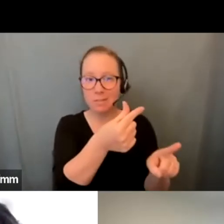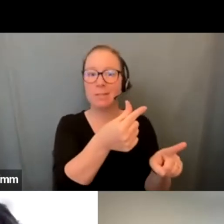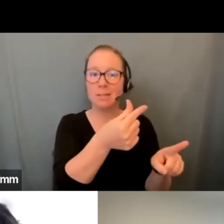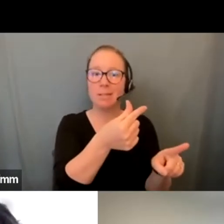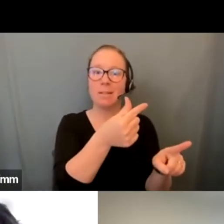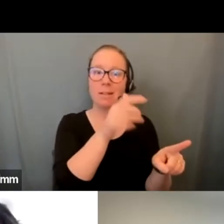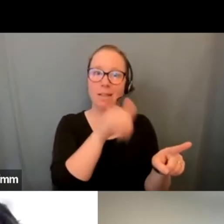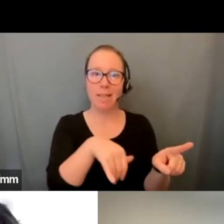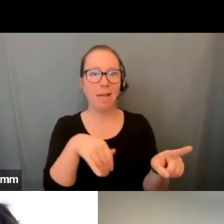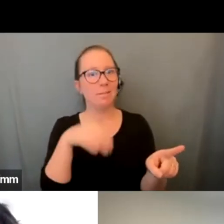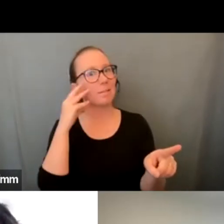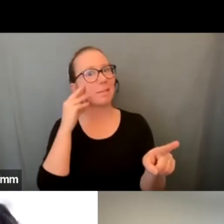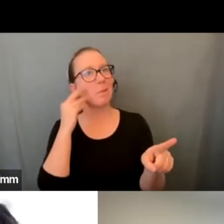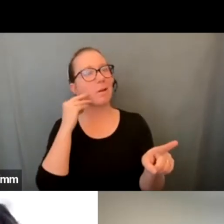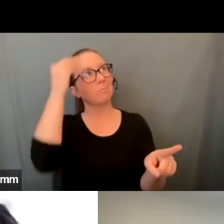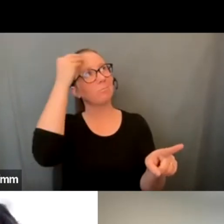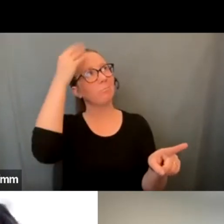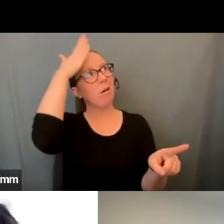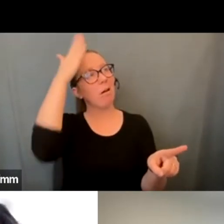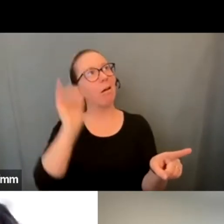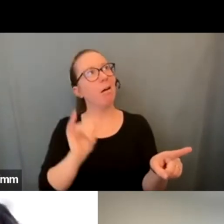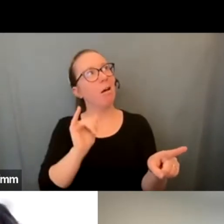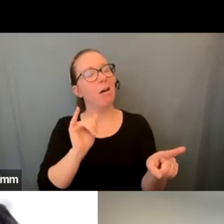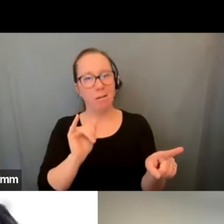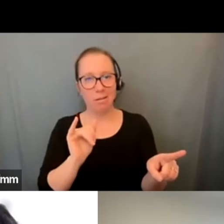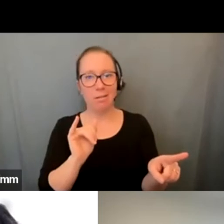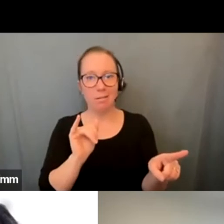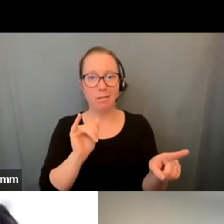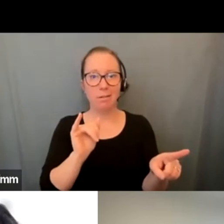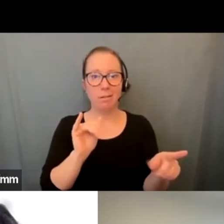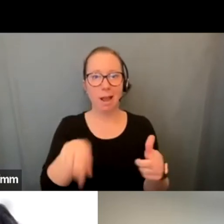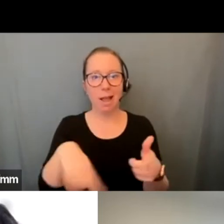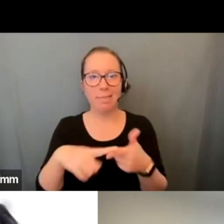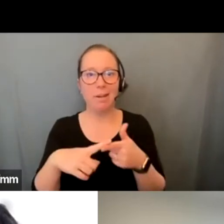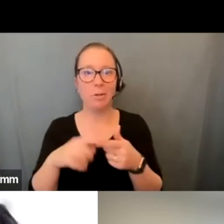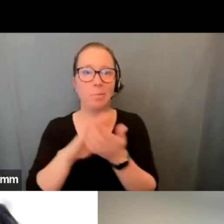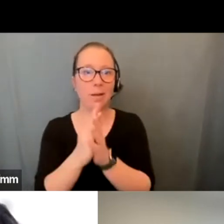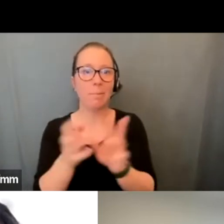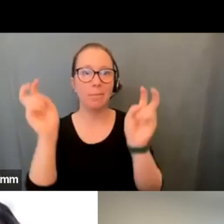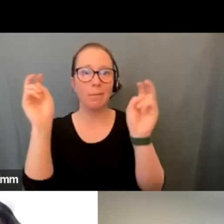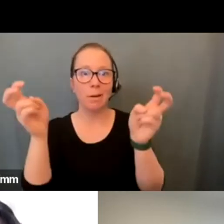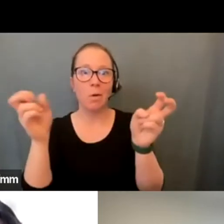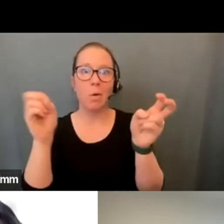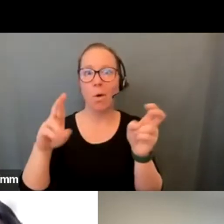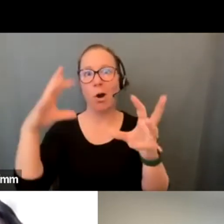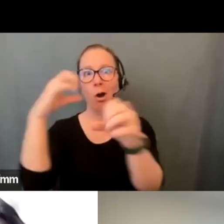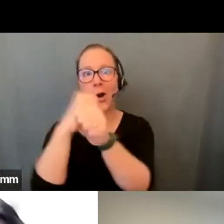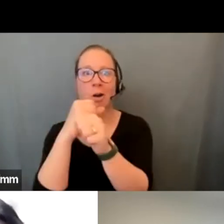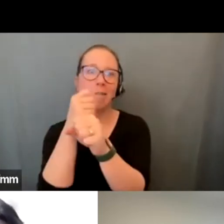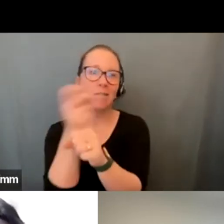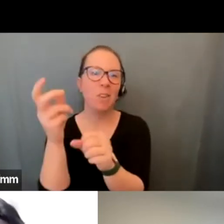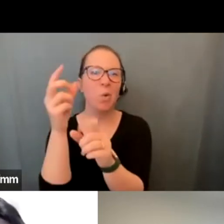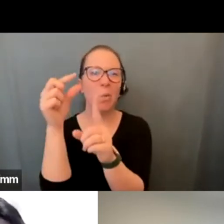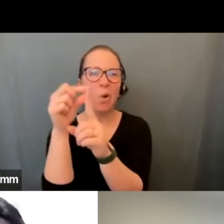of your experience. And then once it gets titled in a couple of words that are bundled together, it gets more abstract. But at the heart of all of